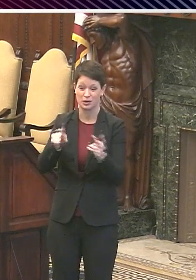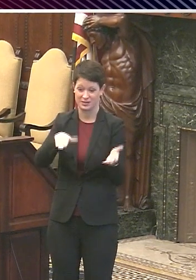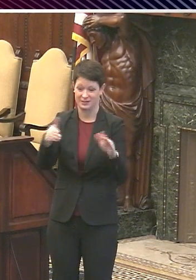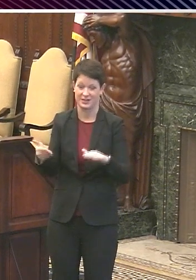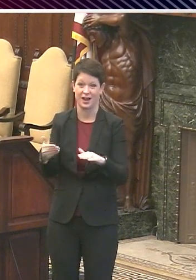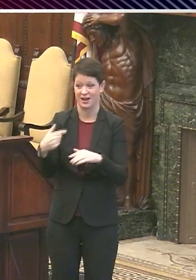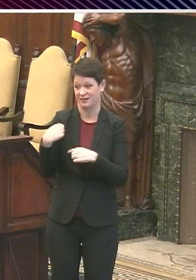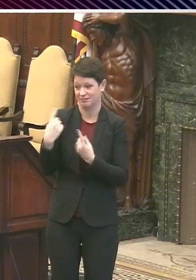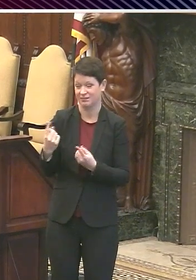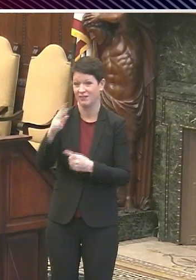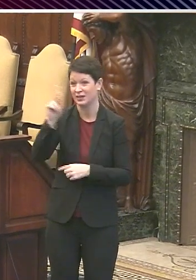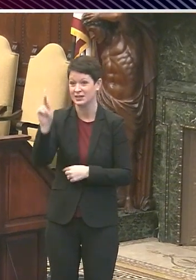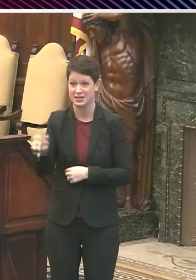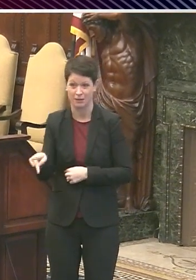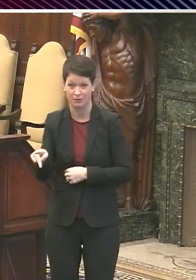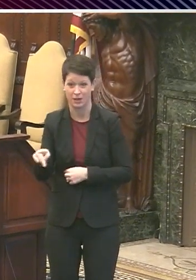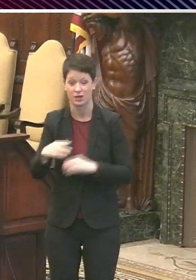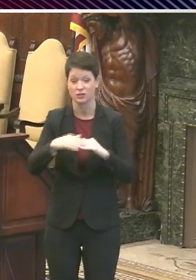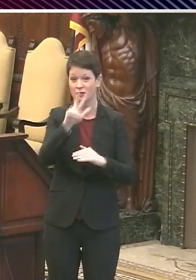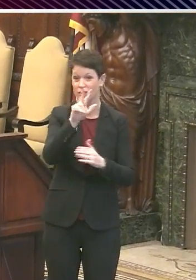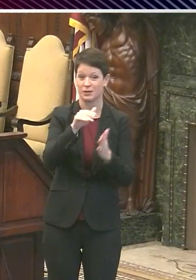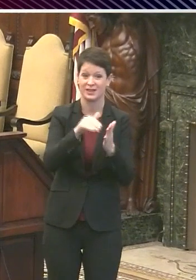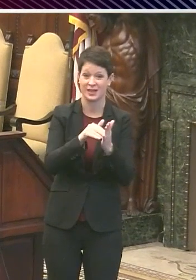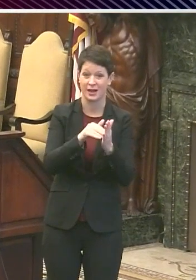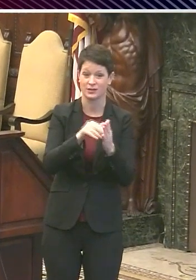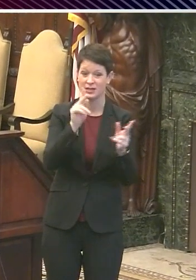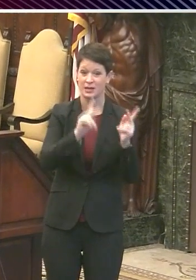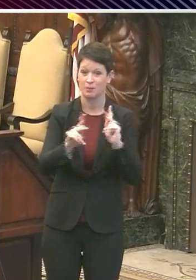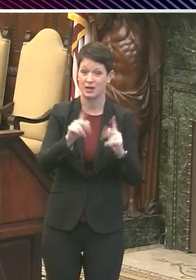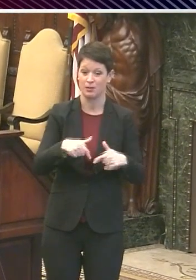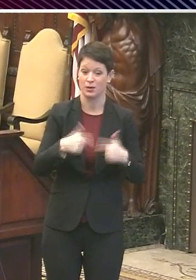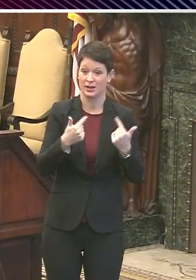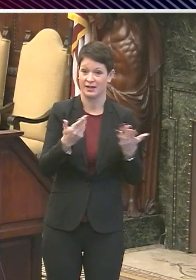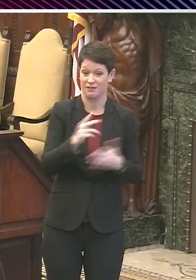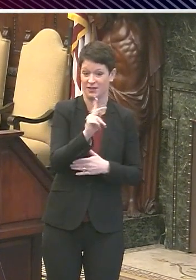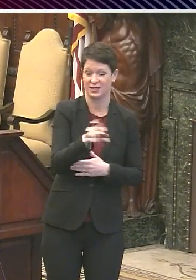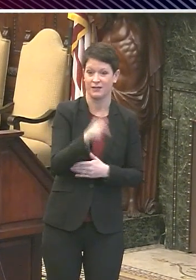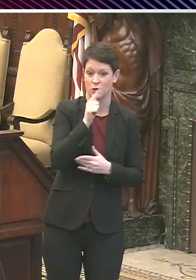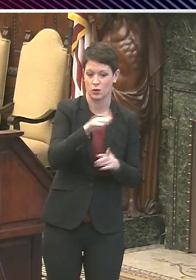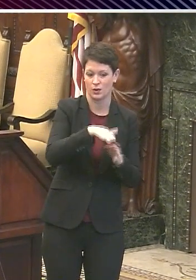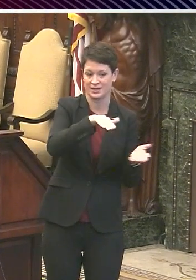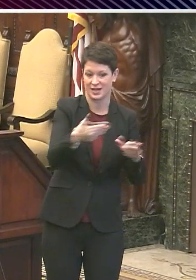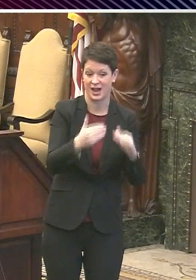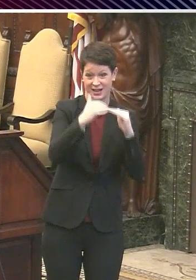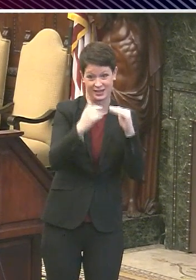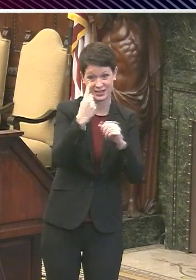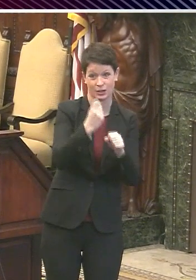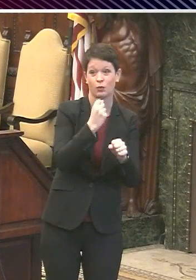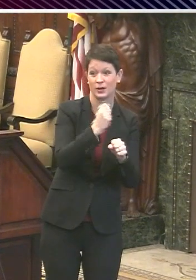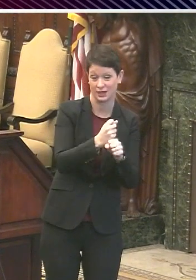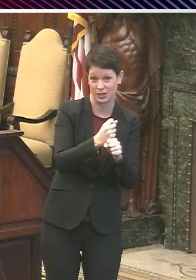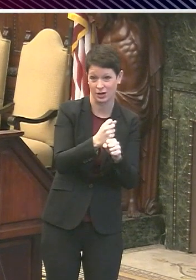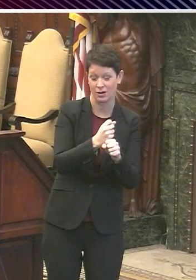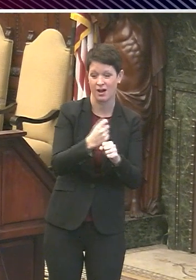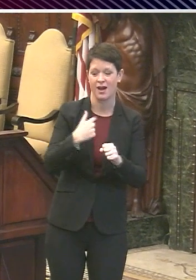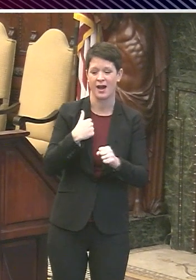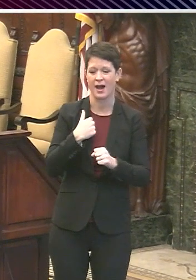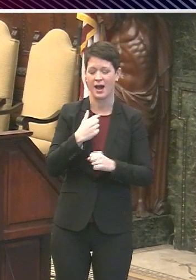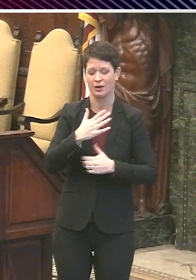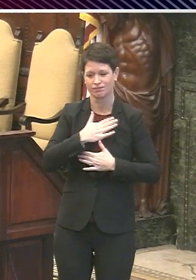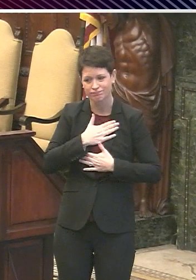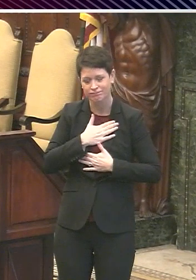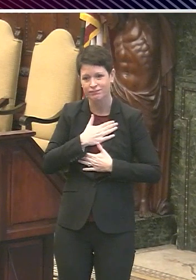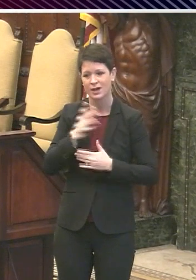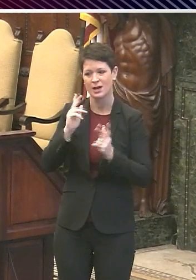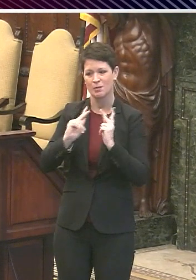here in Philadelphia. That's more than 3,000 Philadelphians lost to this terrible virus in less than a year. Our thoughts are with the